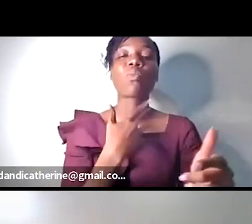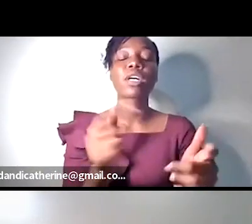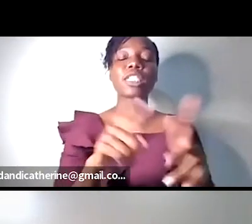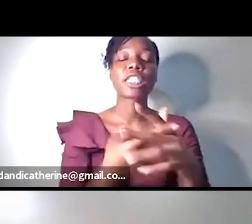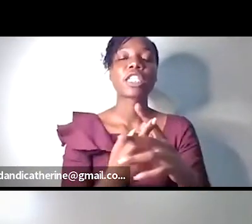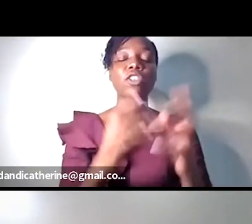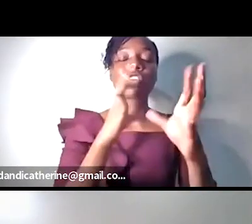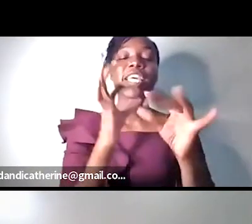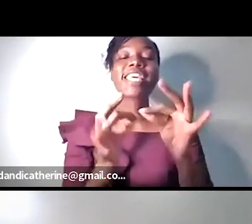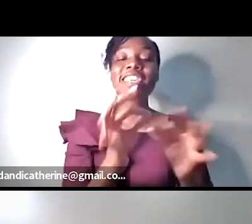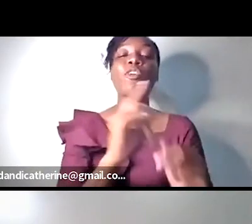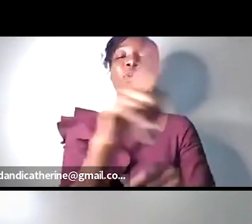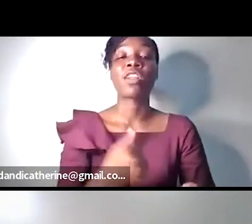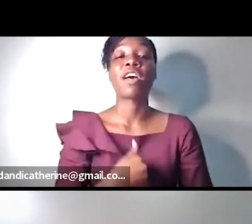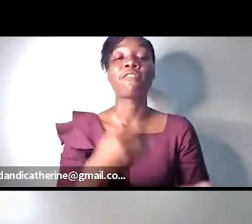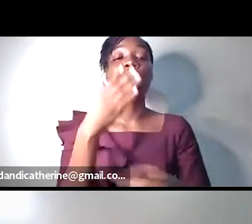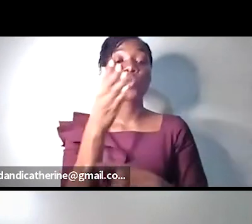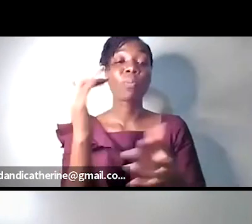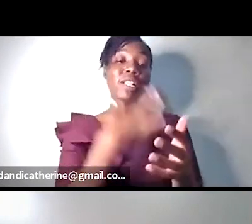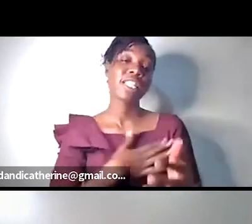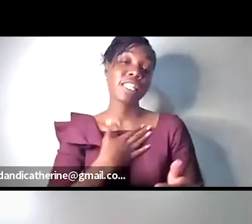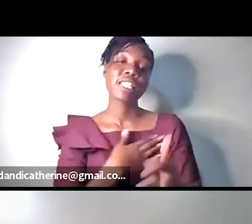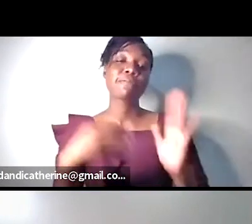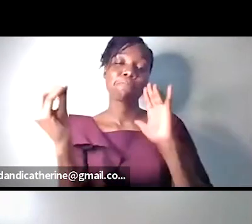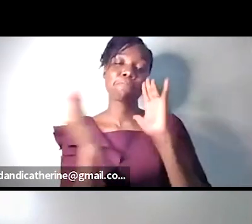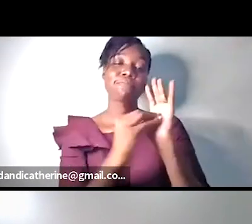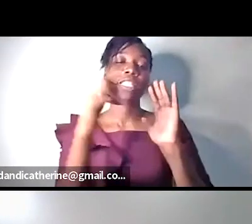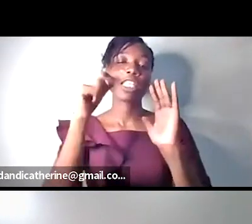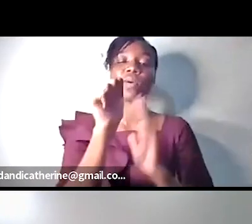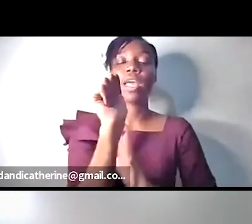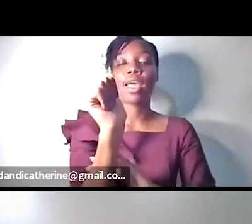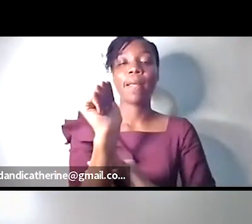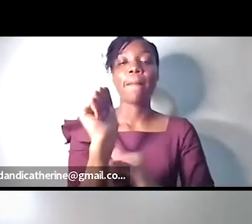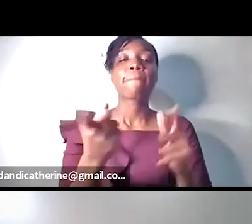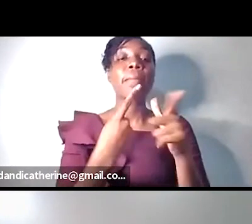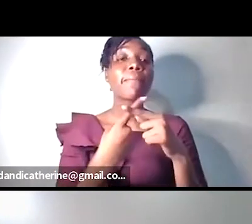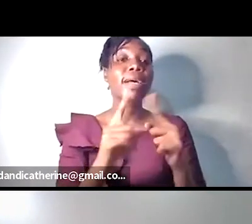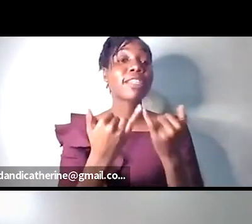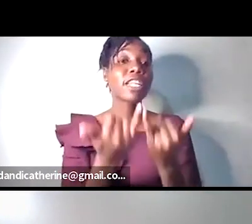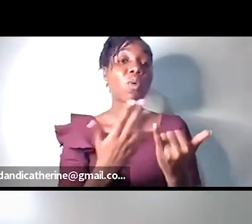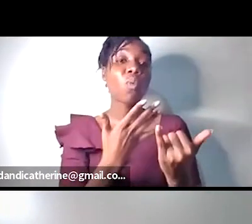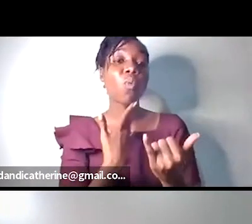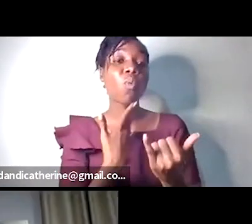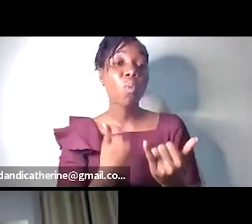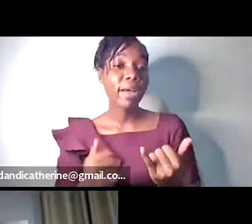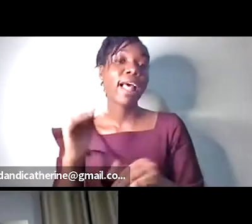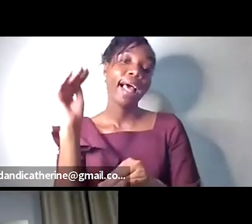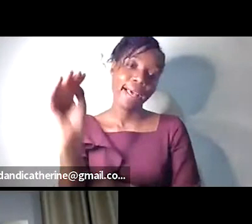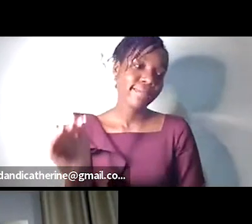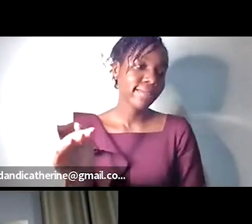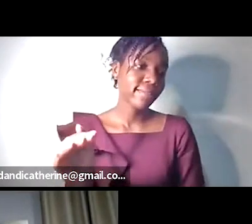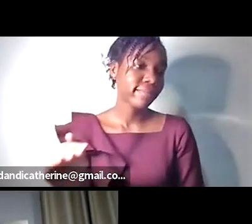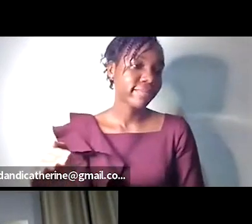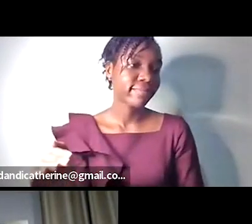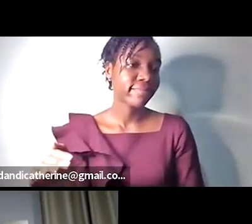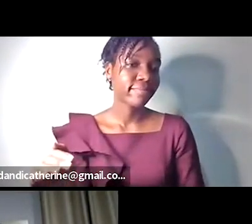have a question, please put it on the Q&A. It will make it easier to follow through. But at this point in time, allow me to ask Jocelyn,